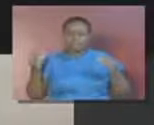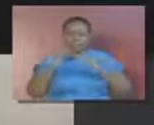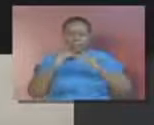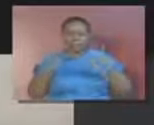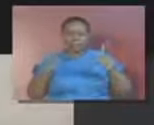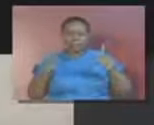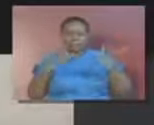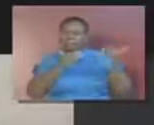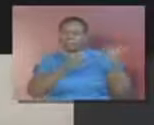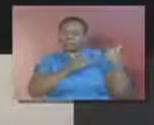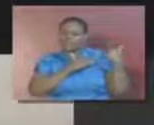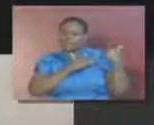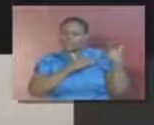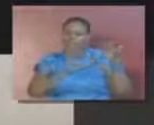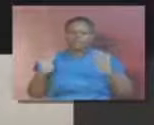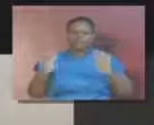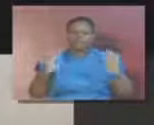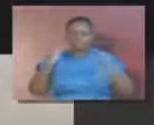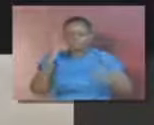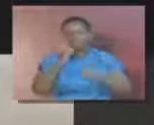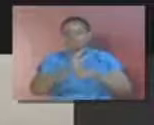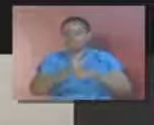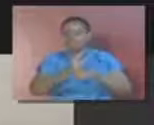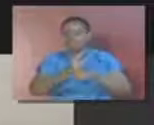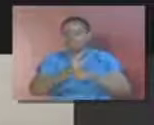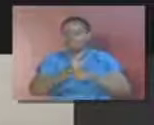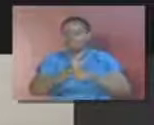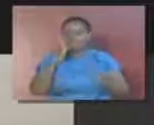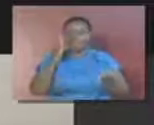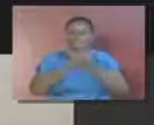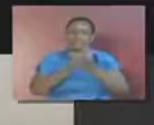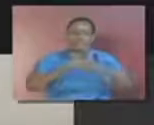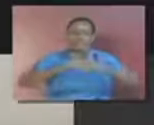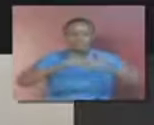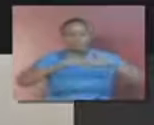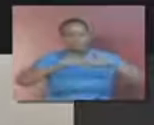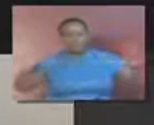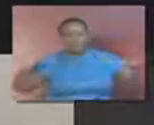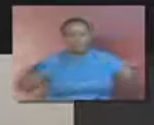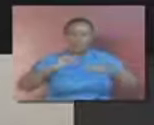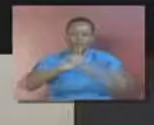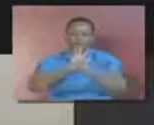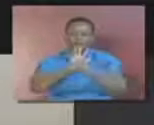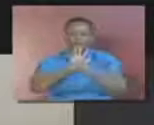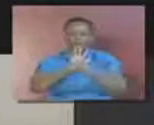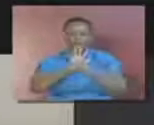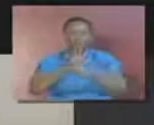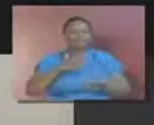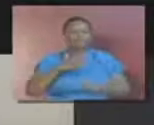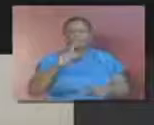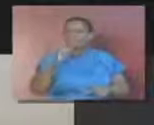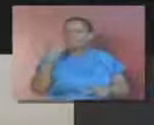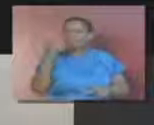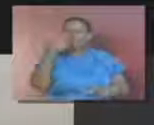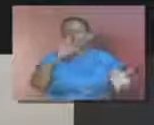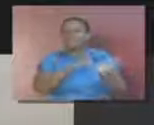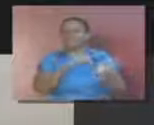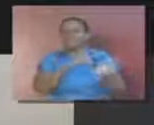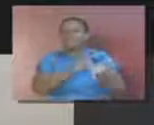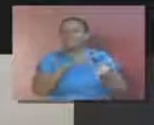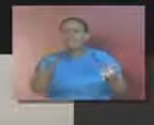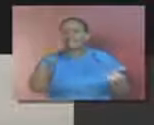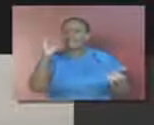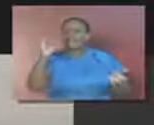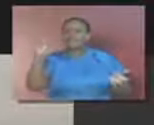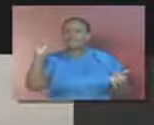there's another factor. My question is actually to Dr. Avery Hine. Have you noted, what do you account for